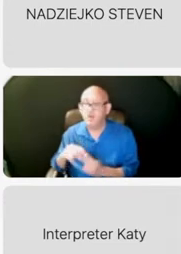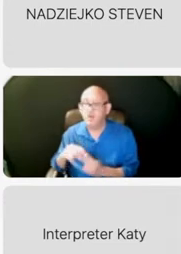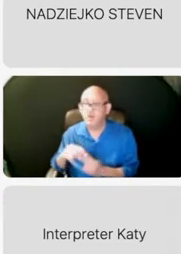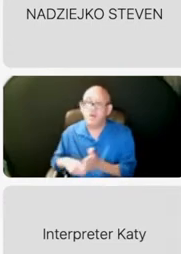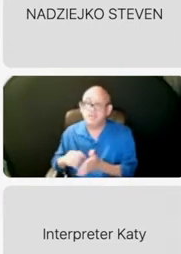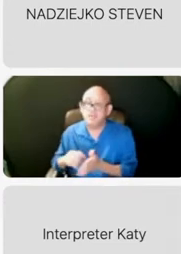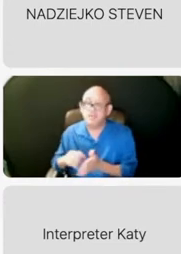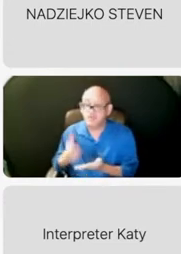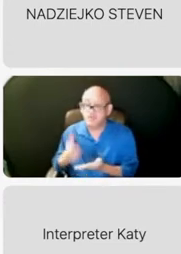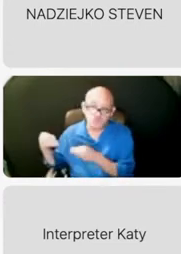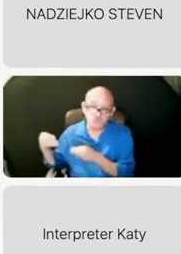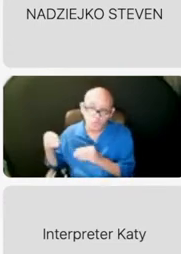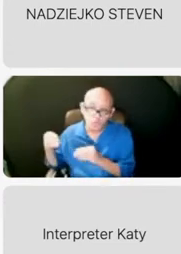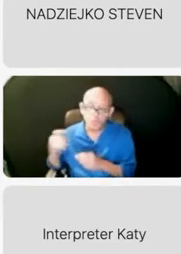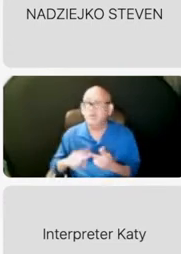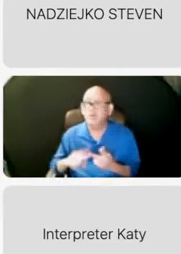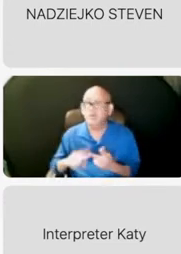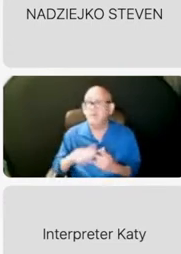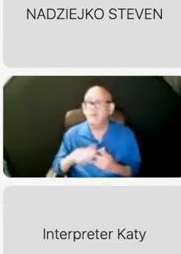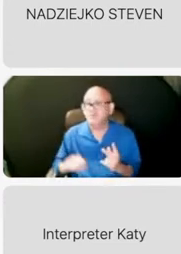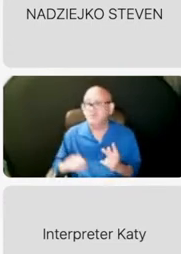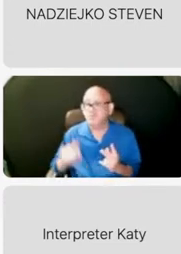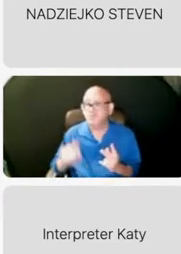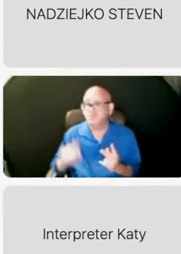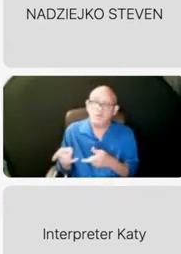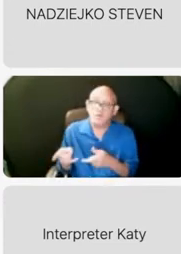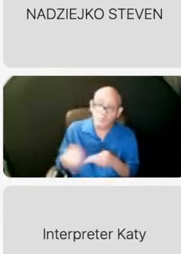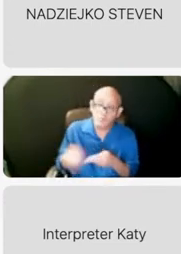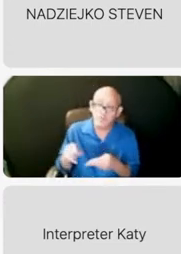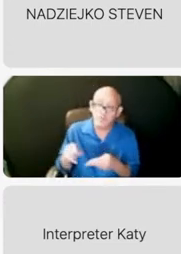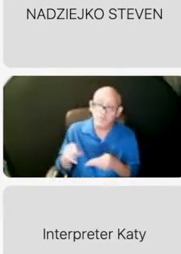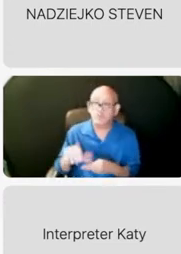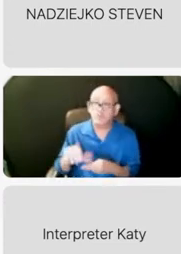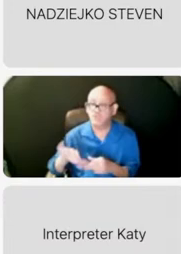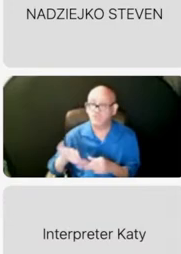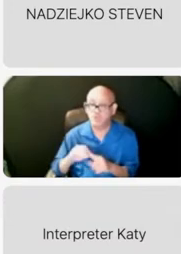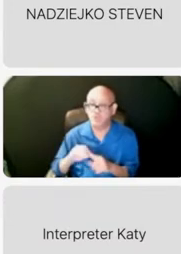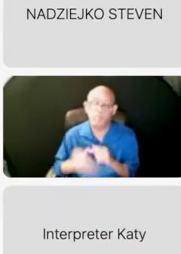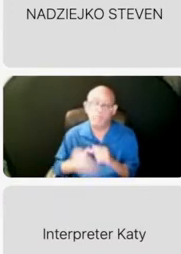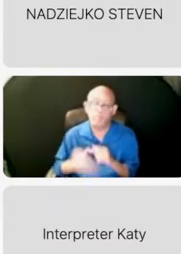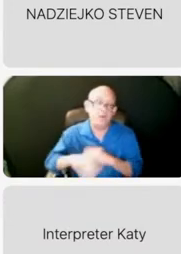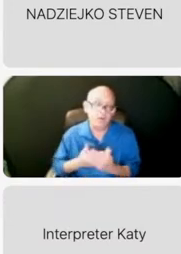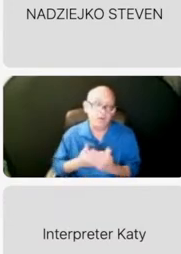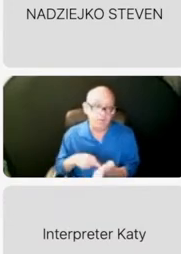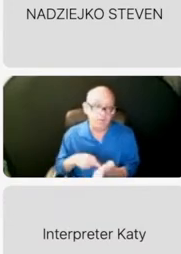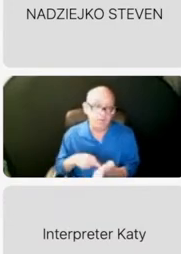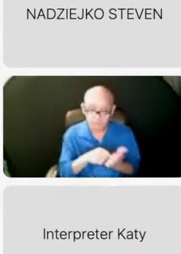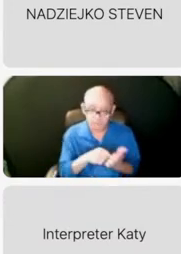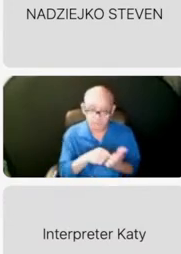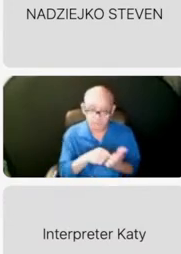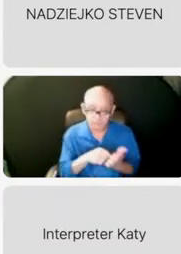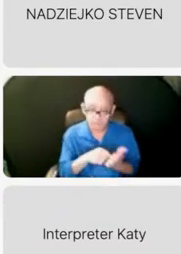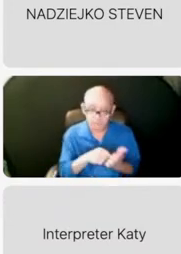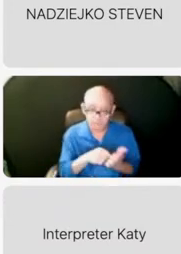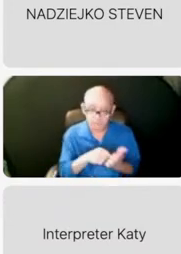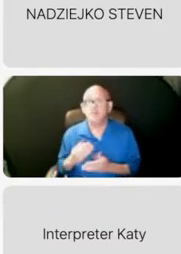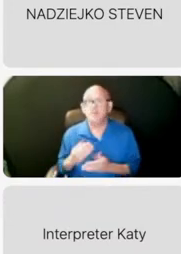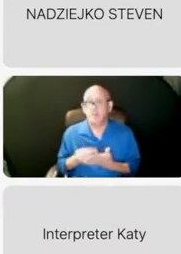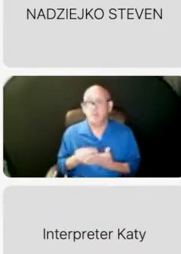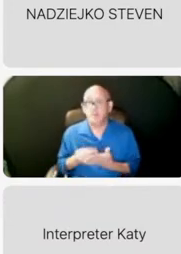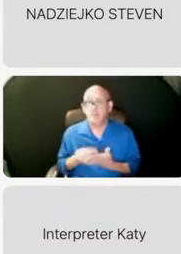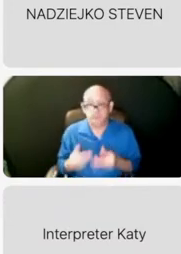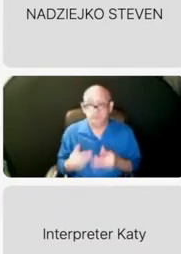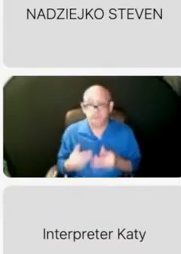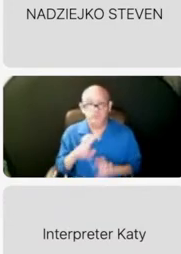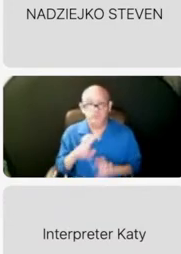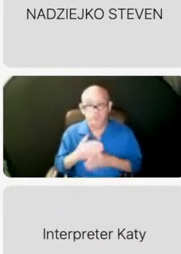one quick ratio which enables us which enables us to cover all financial obligations with these bringing forth our own money as shareholders and receiving seed money from